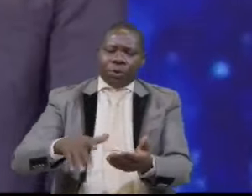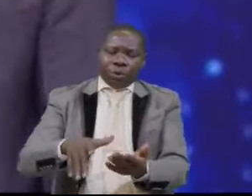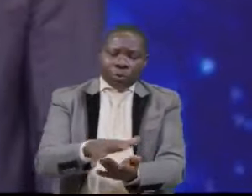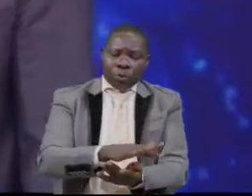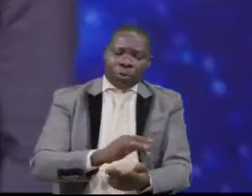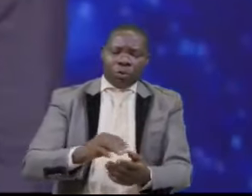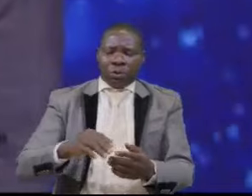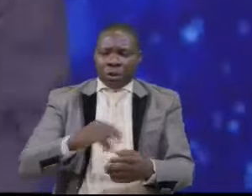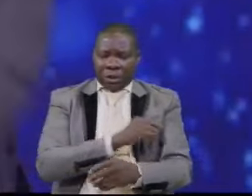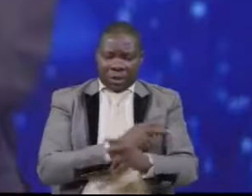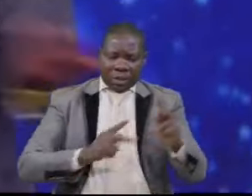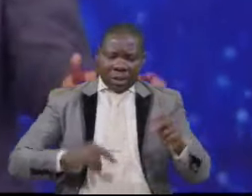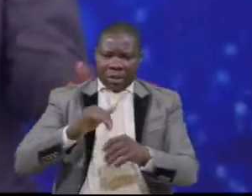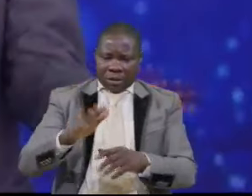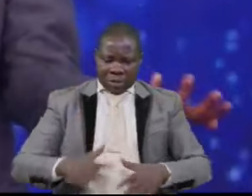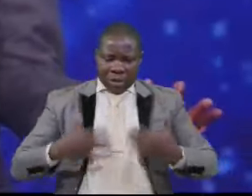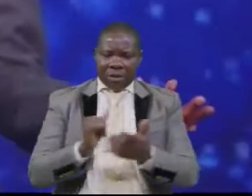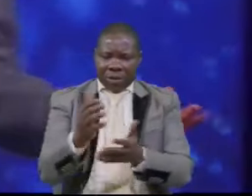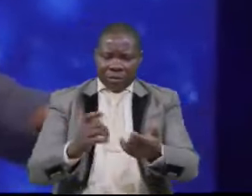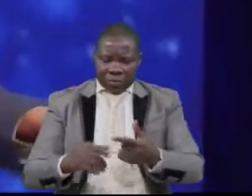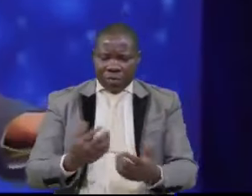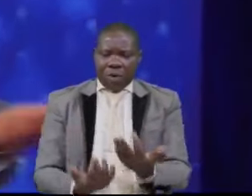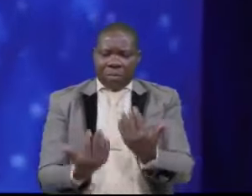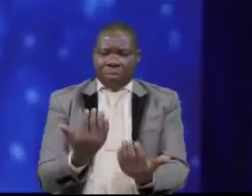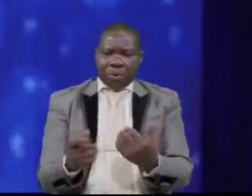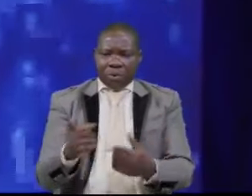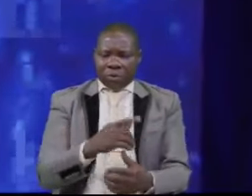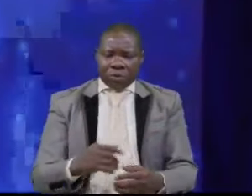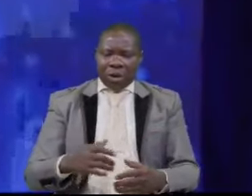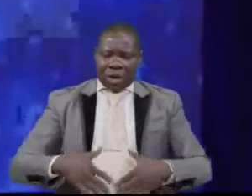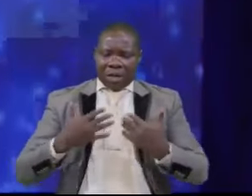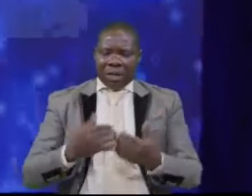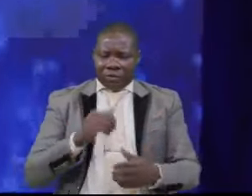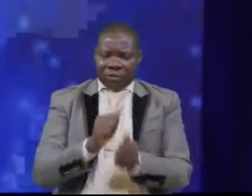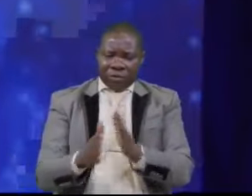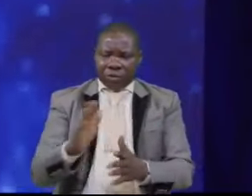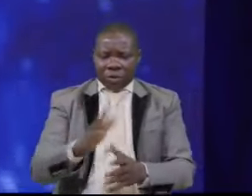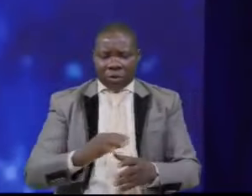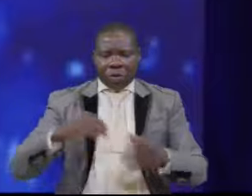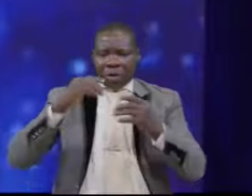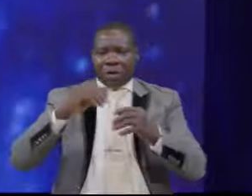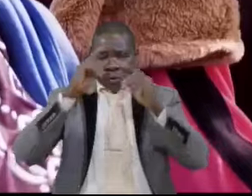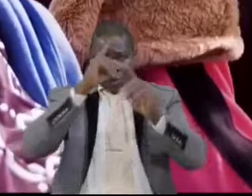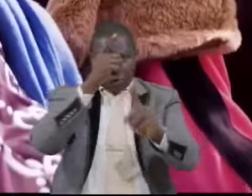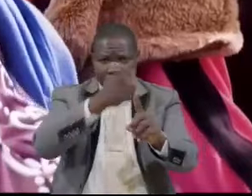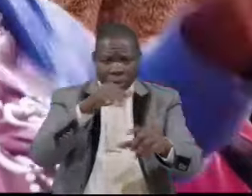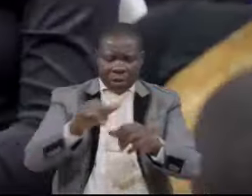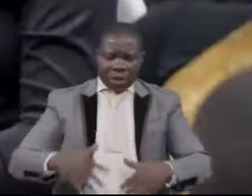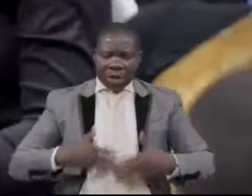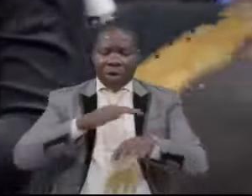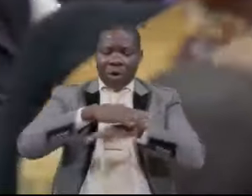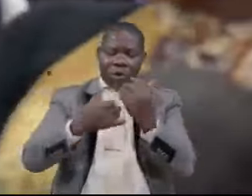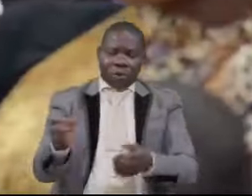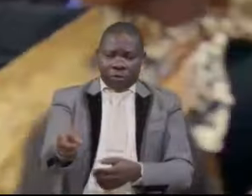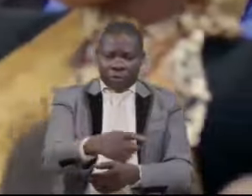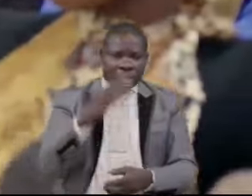want to burn your career in life, they want to burn your aspirations in life, all of them will come down. All